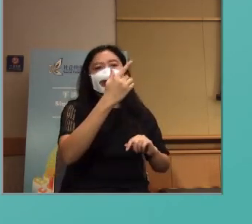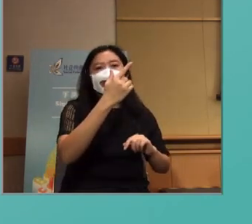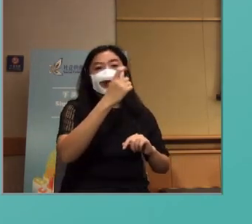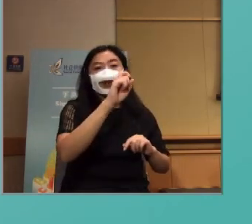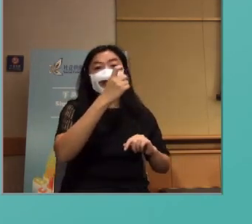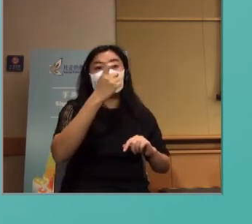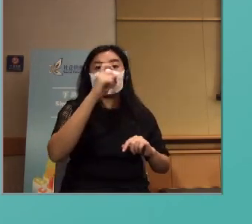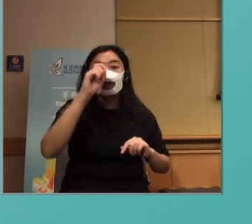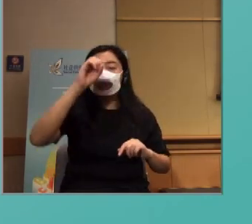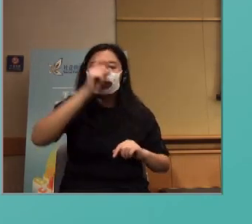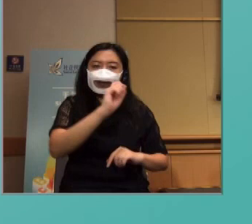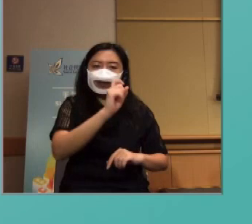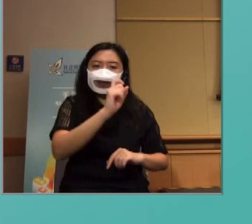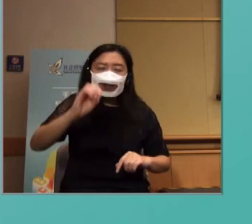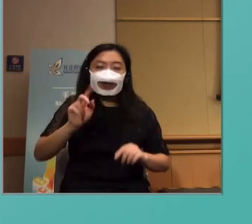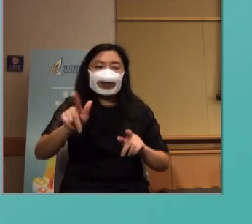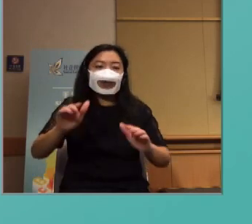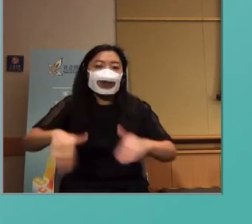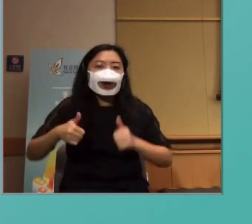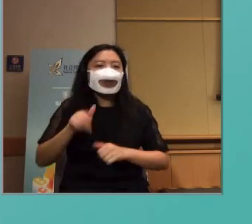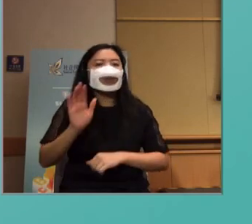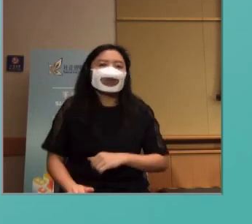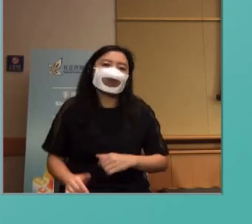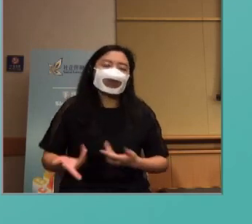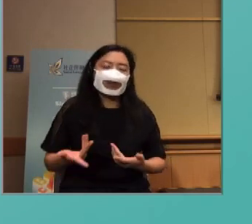So the trickle down effect is horrible. And so